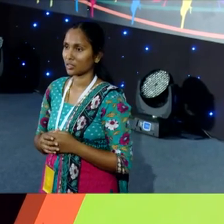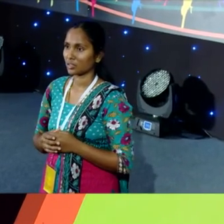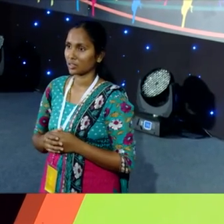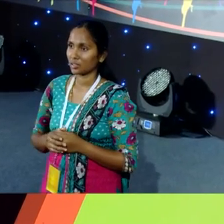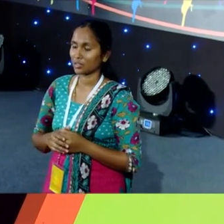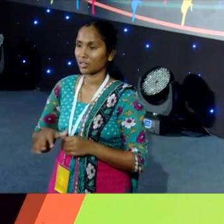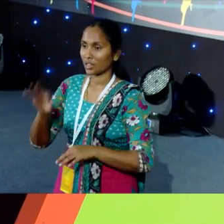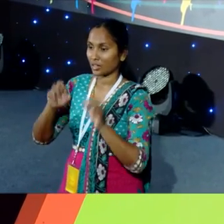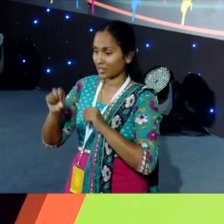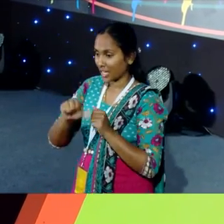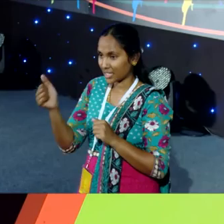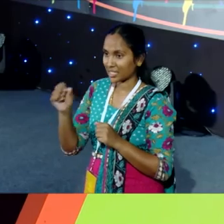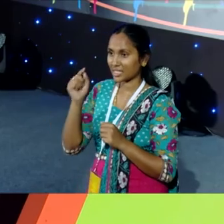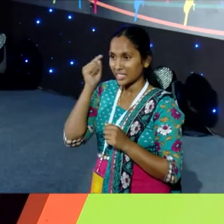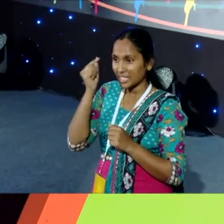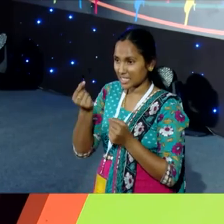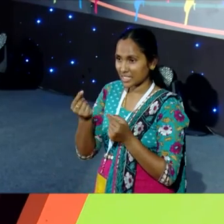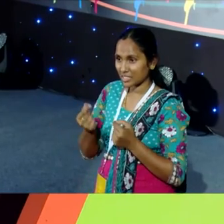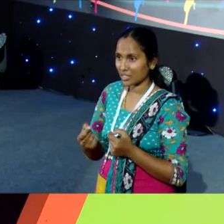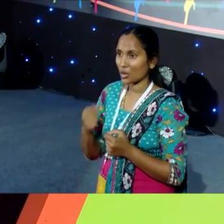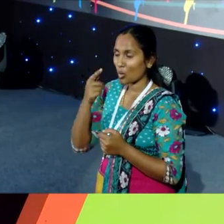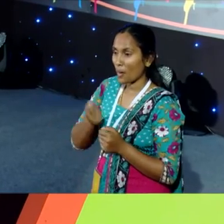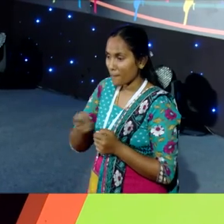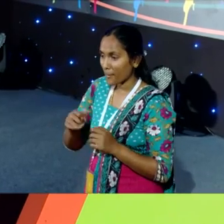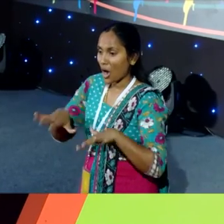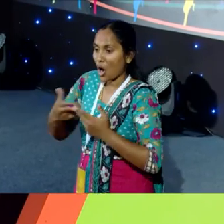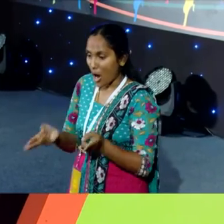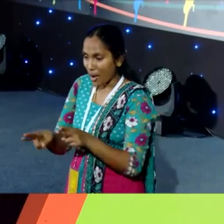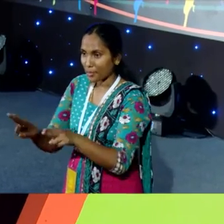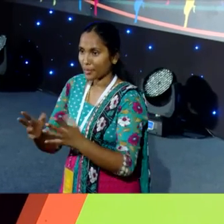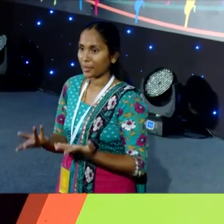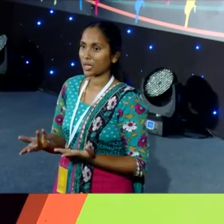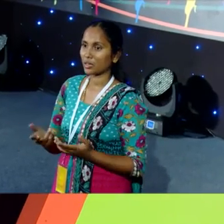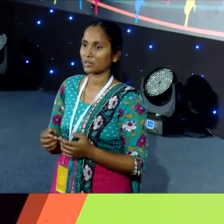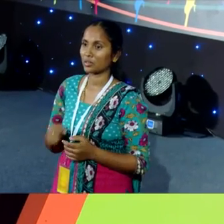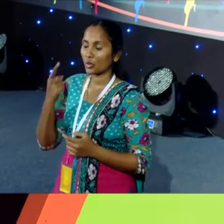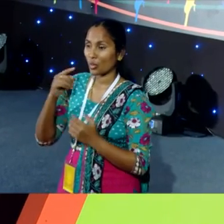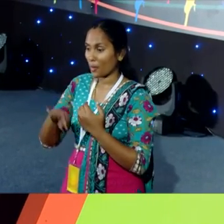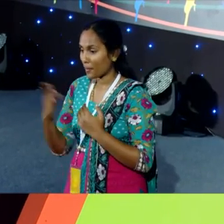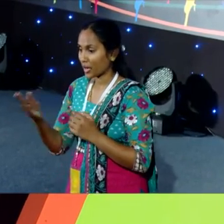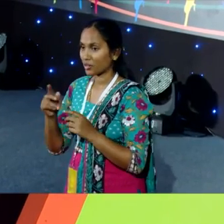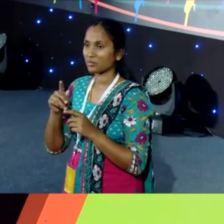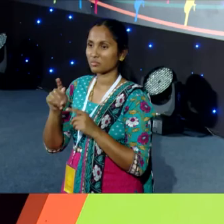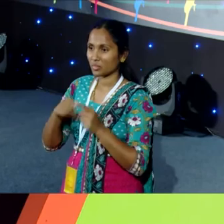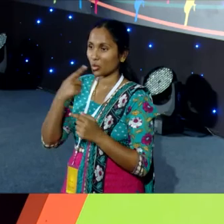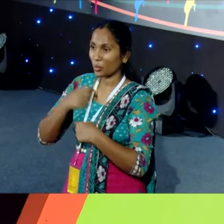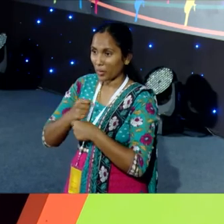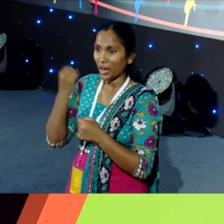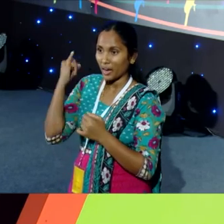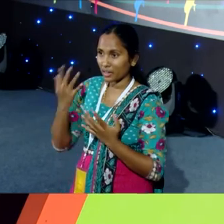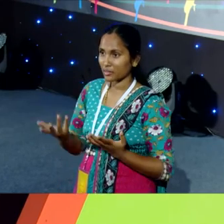extra perceptive senses that who murdered who, how did that happen, what were the auras, and they read auras.